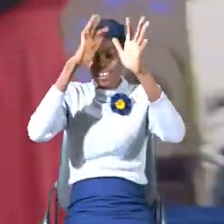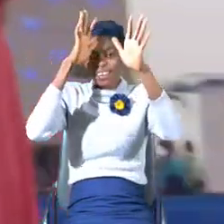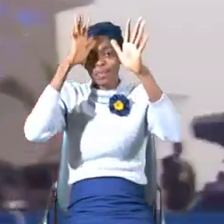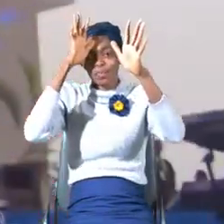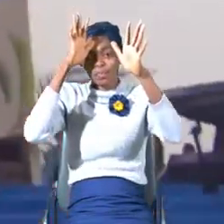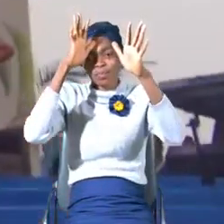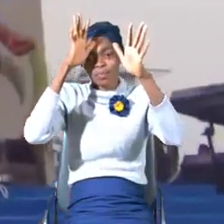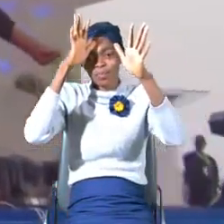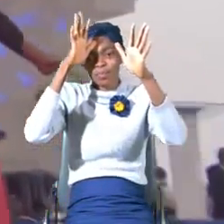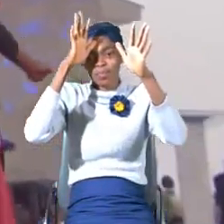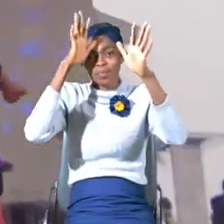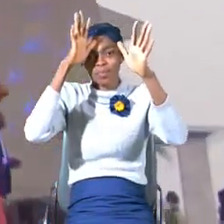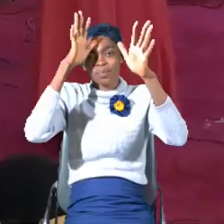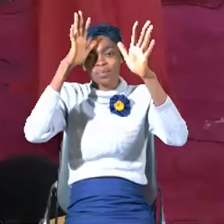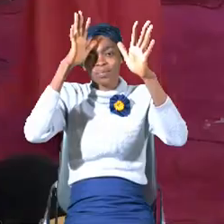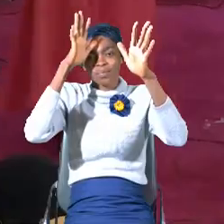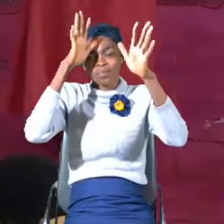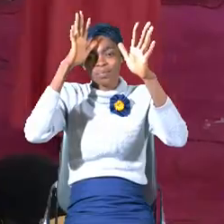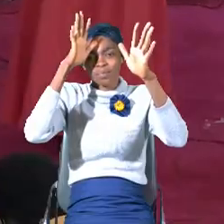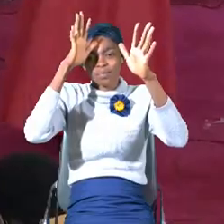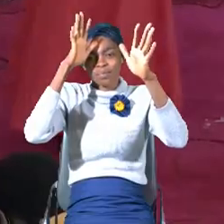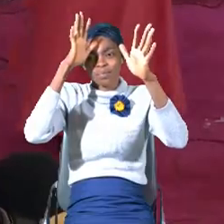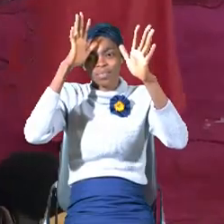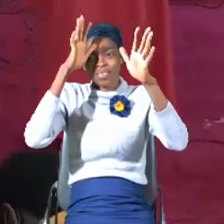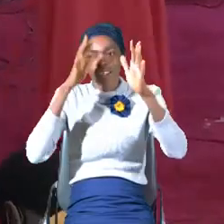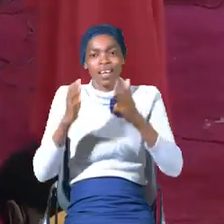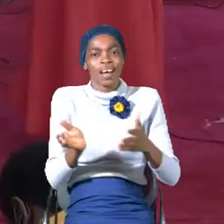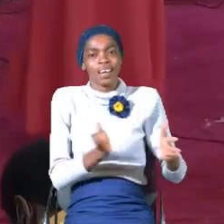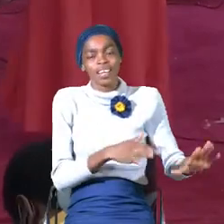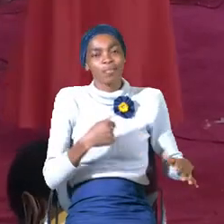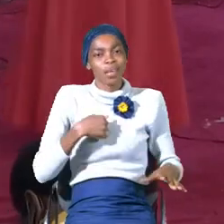Say, leave me at the altar with my Father.